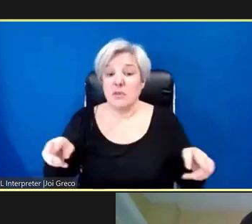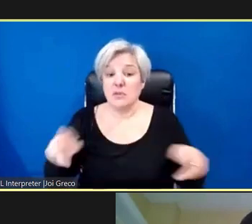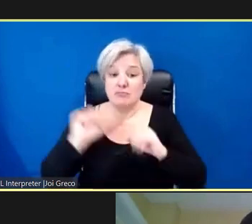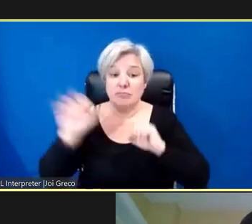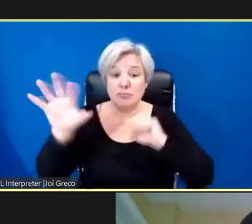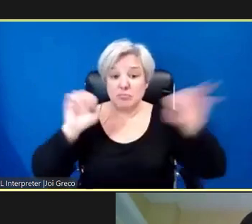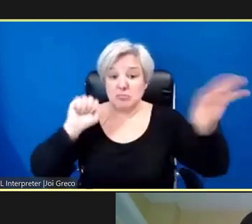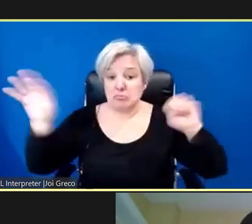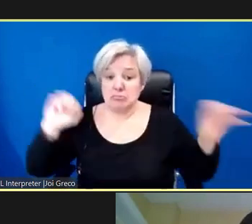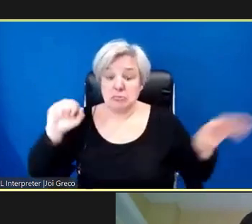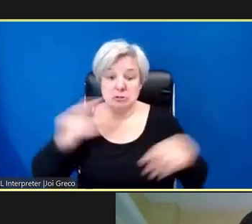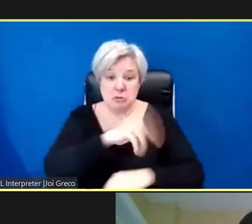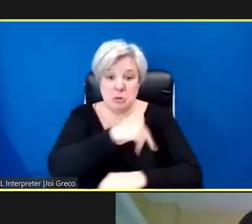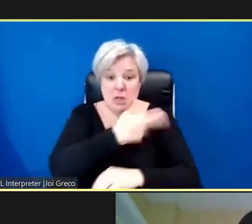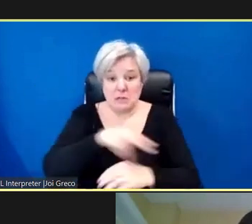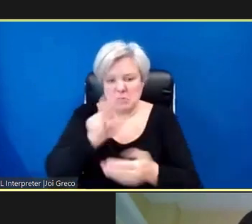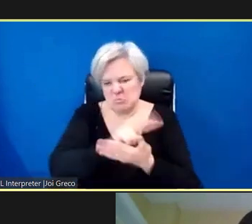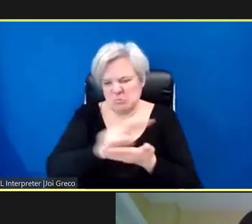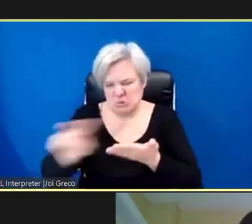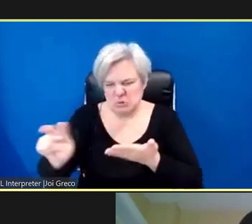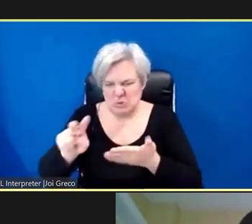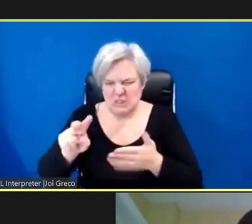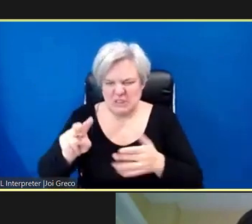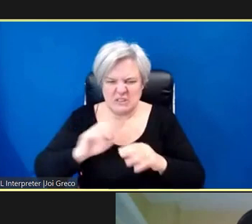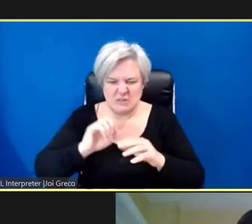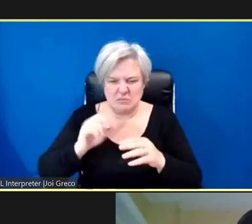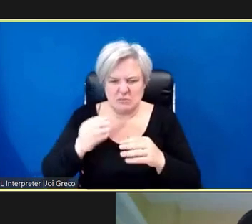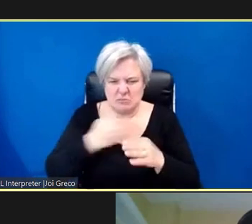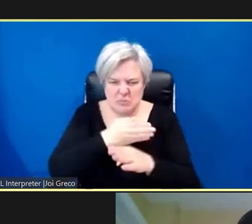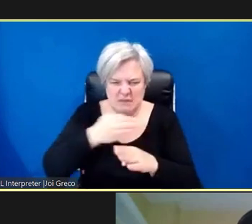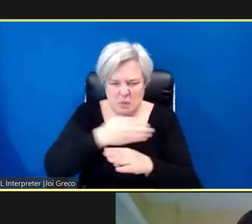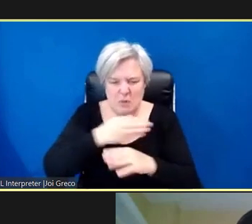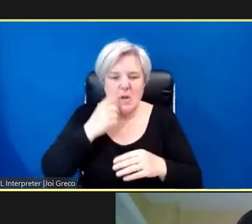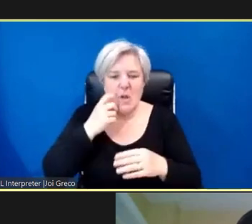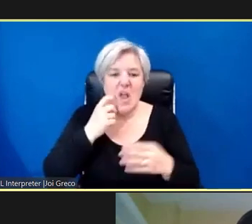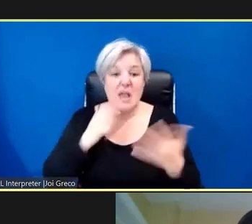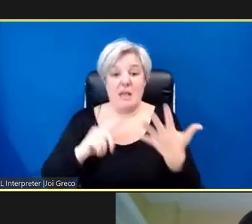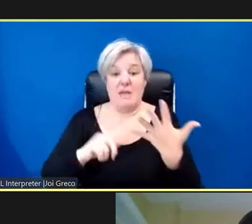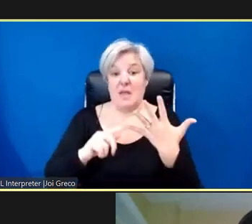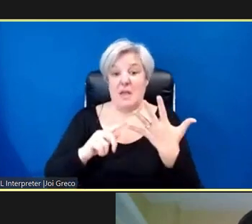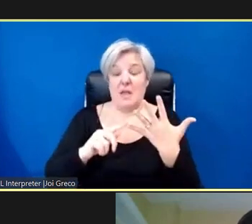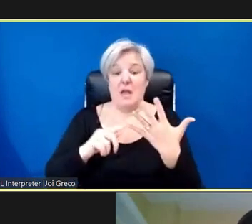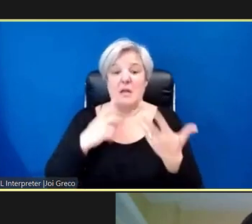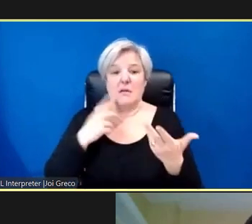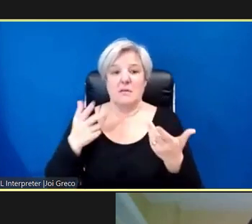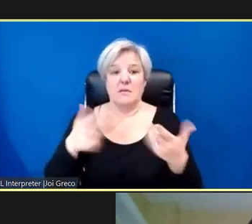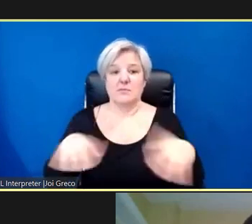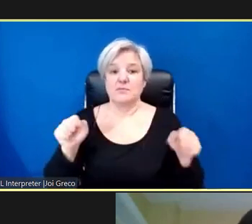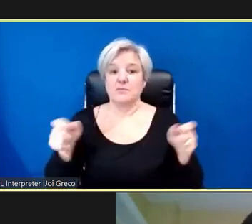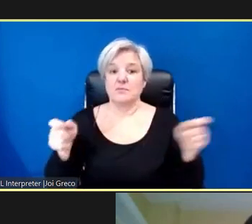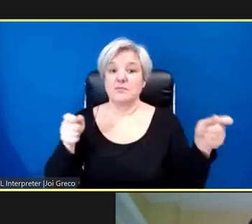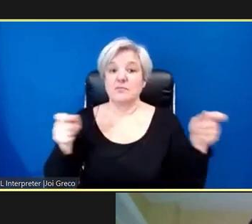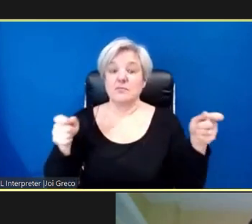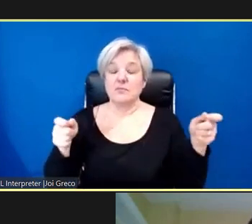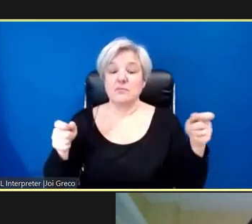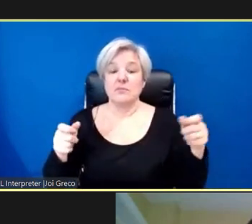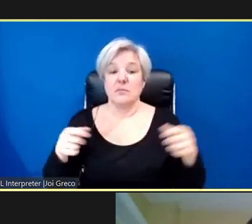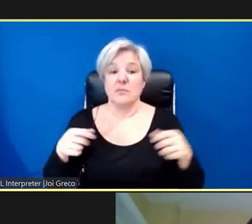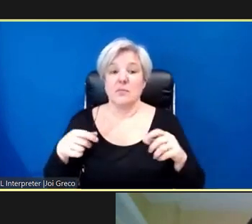to each hospital within 2 weeks of VSV. Number 5, conducting 2-month